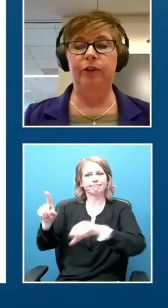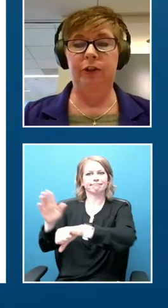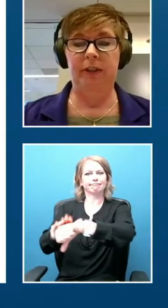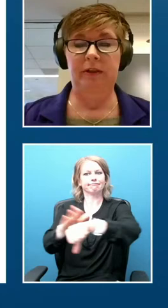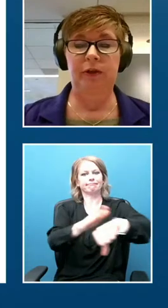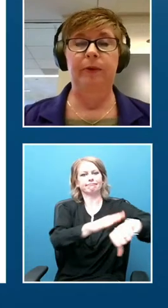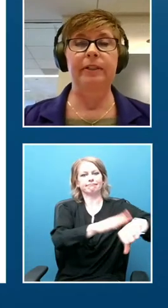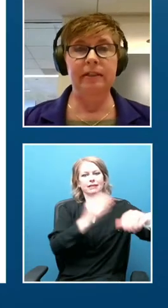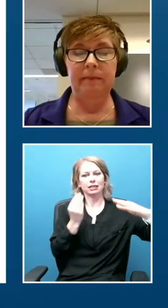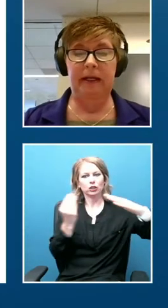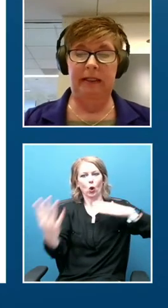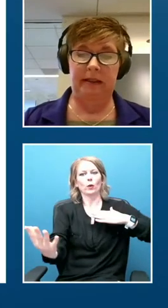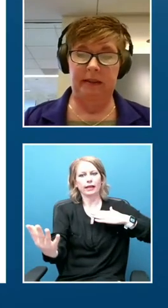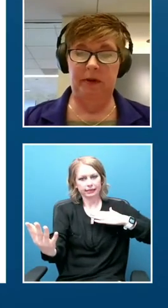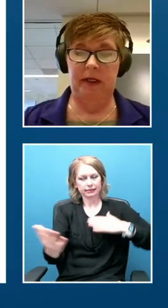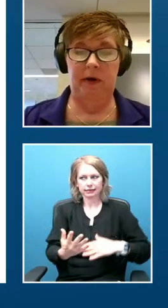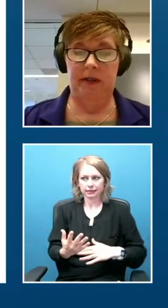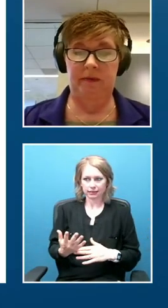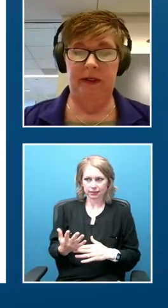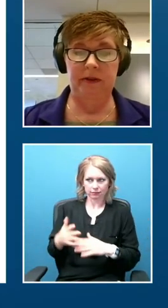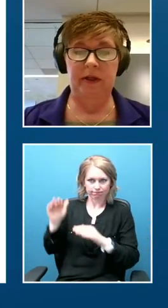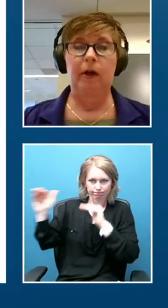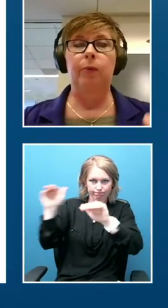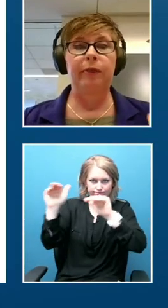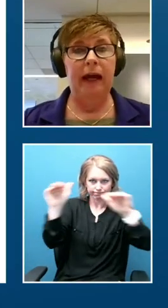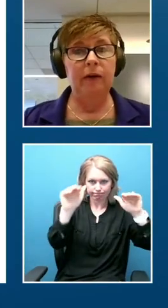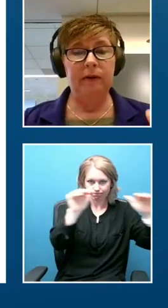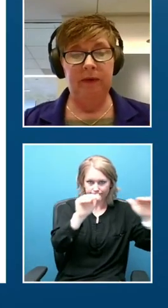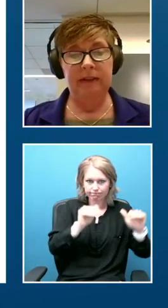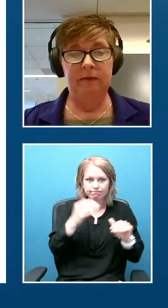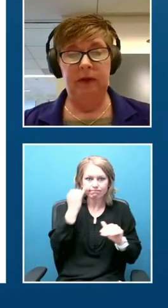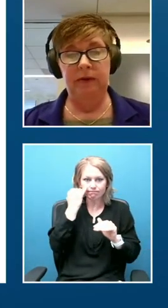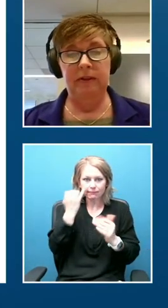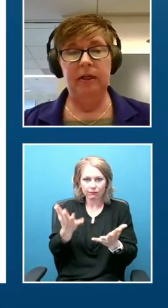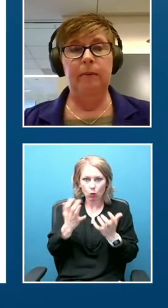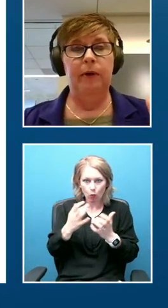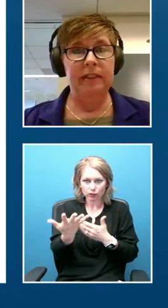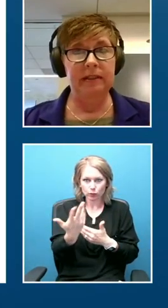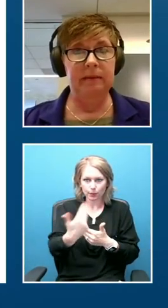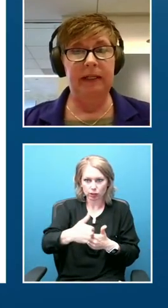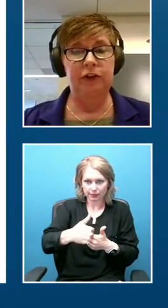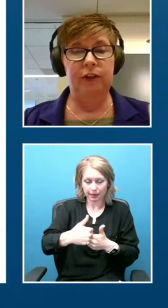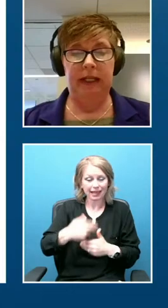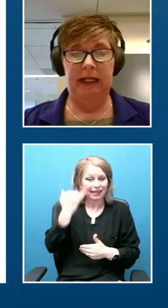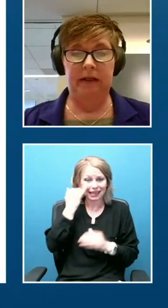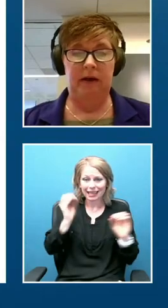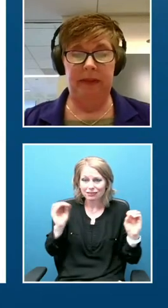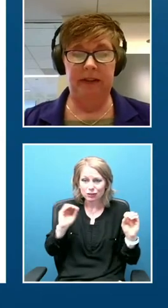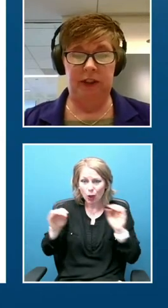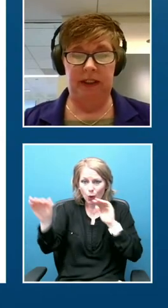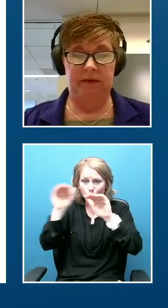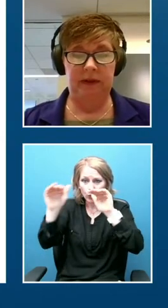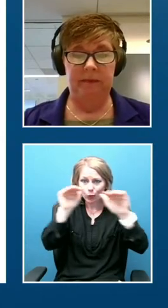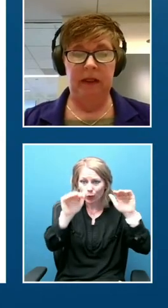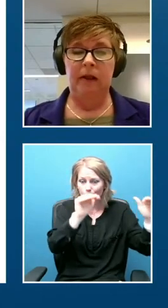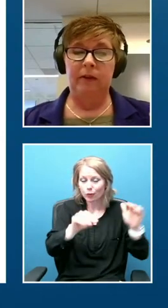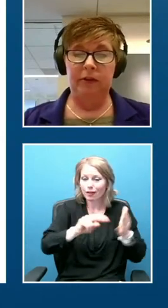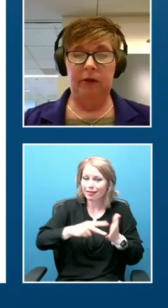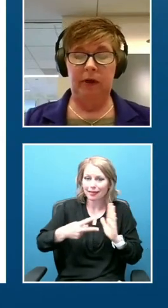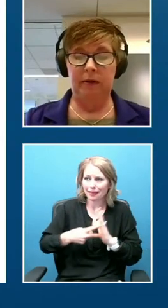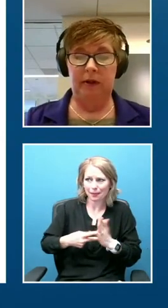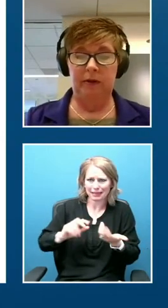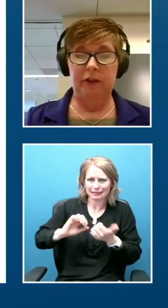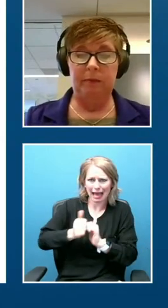who wish to participate in the Democratic Party affairs. Without effective notice, participation cannot be achieved.